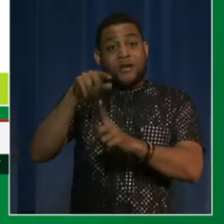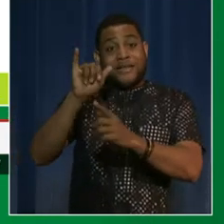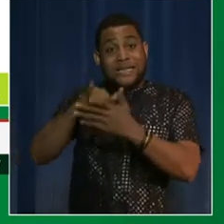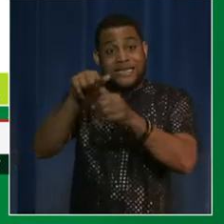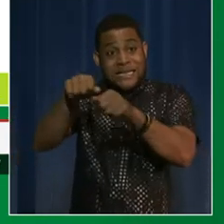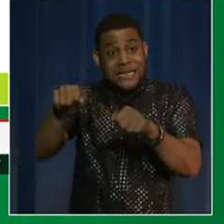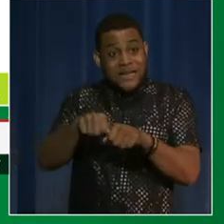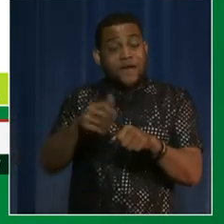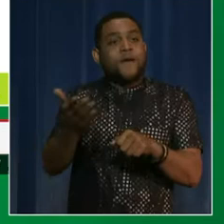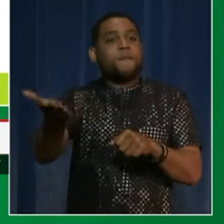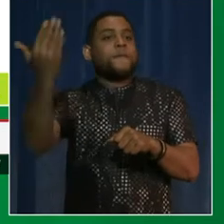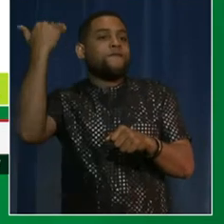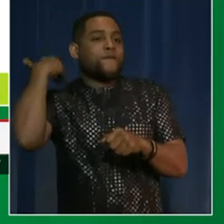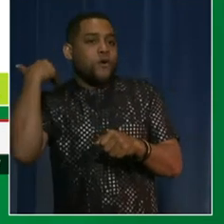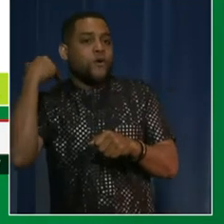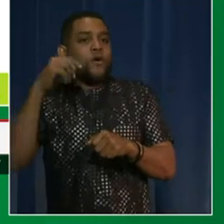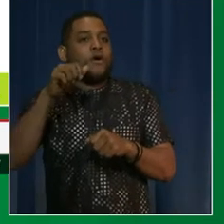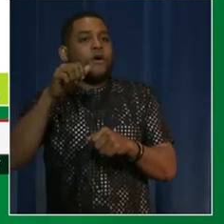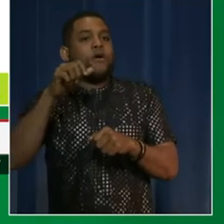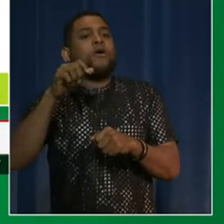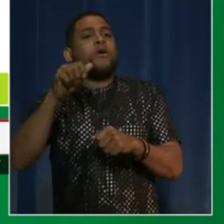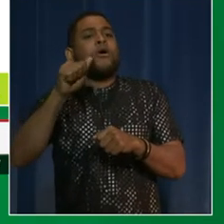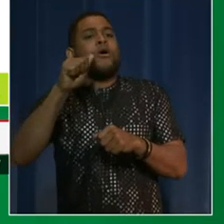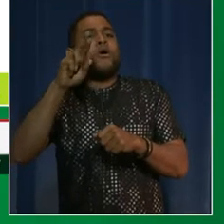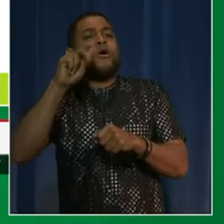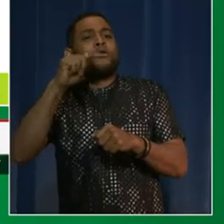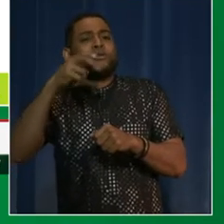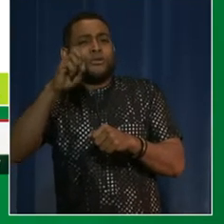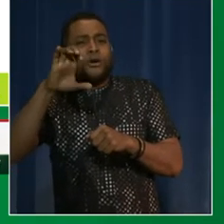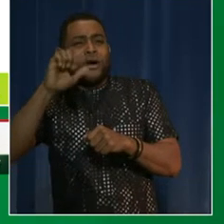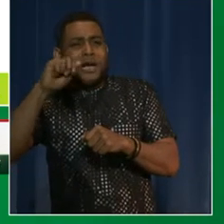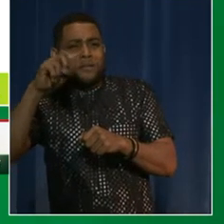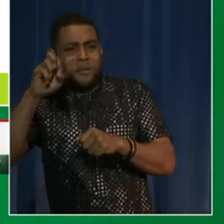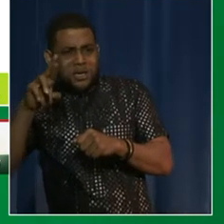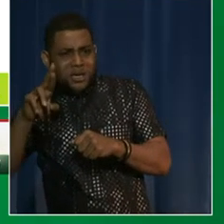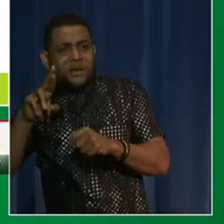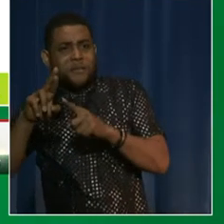Arthur Capper Carrollsburg community. The square